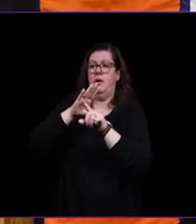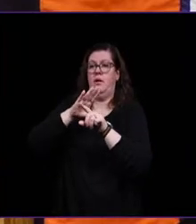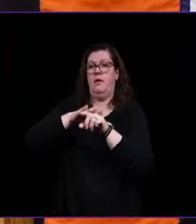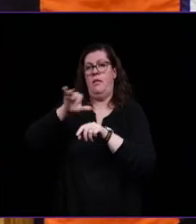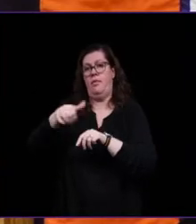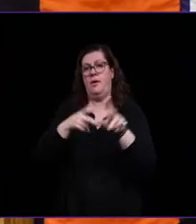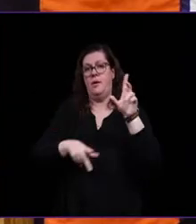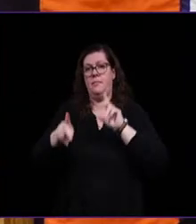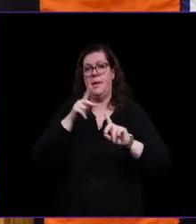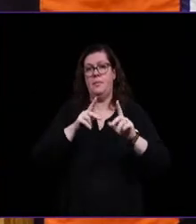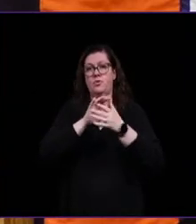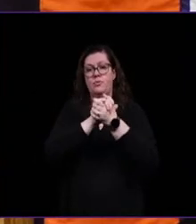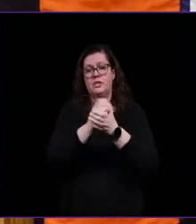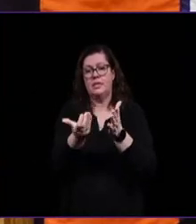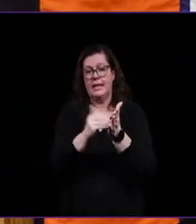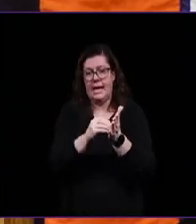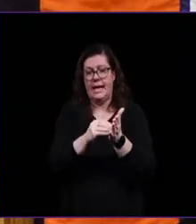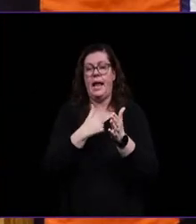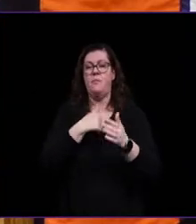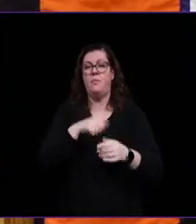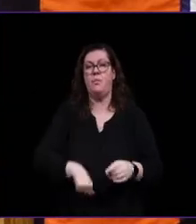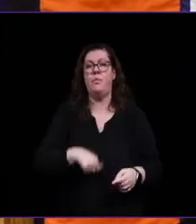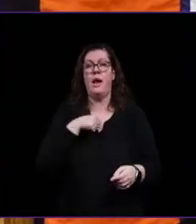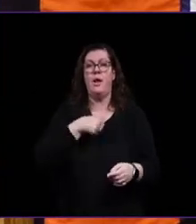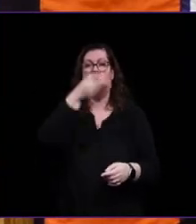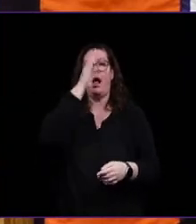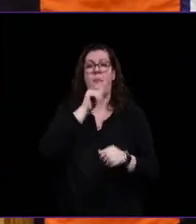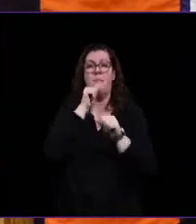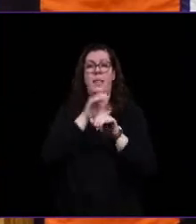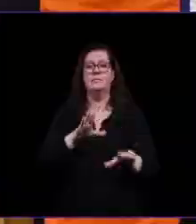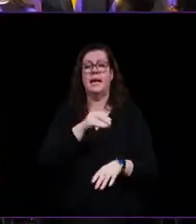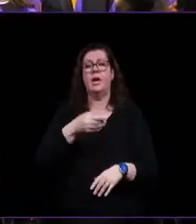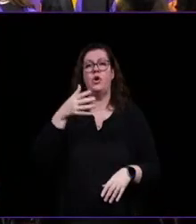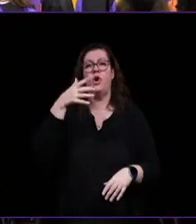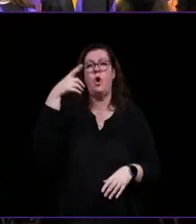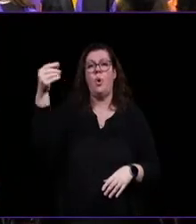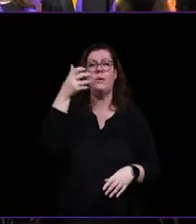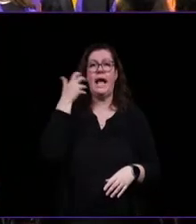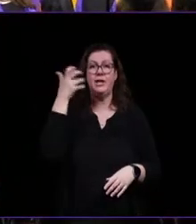again. I'm proud of you. May God bless you, and go Tigers.